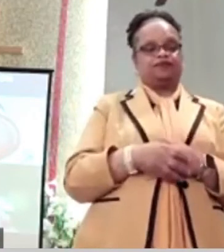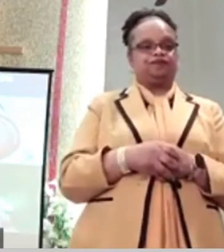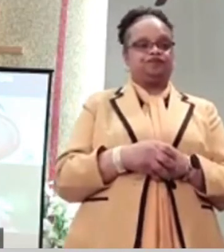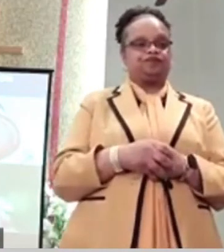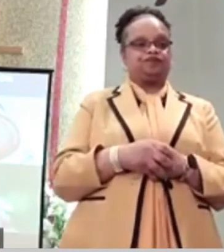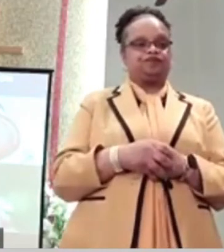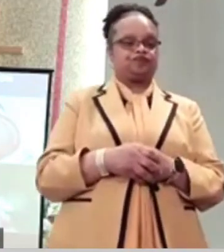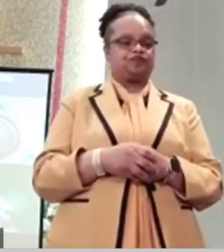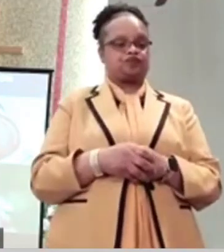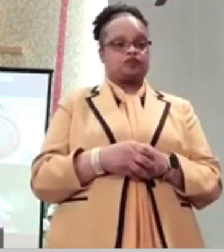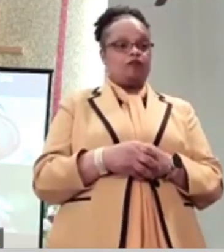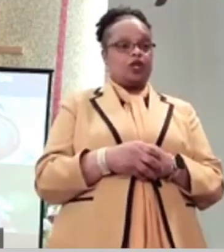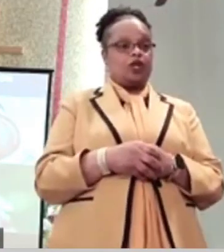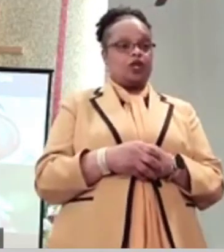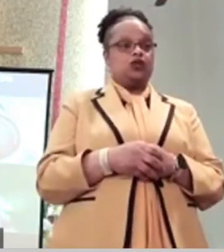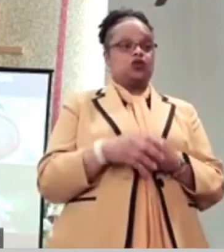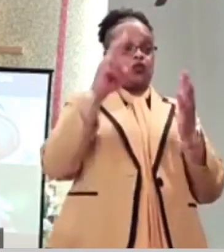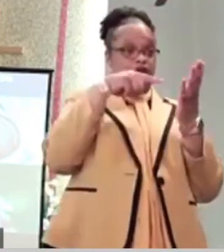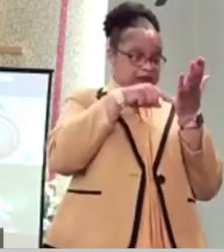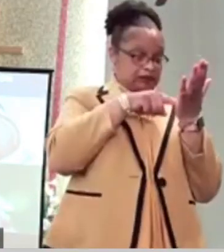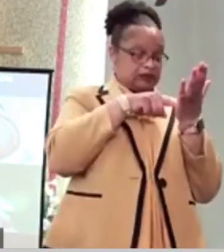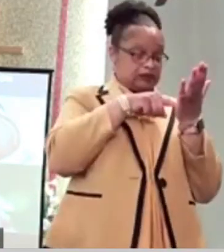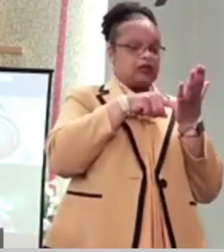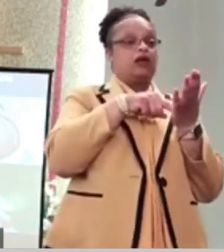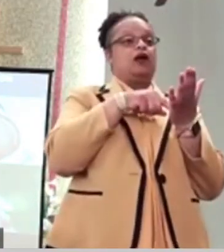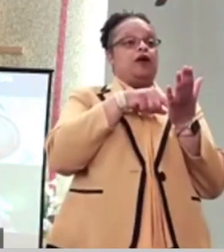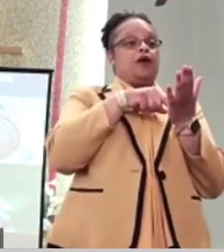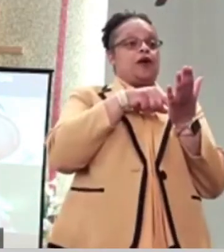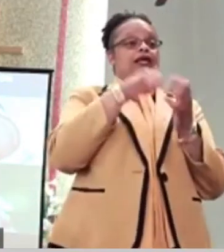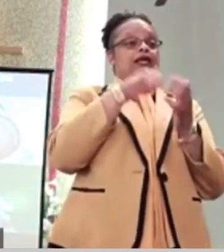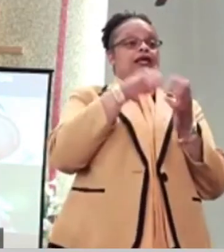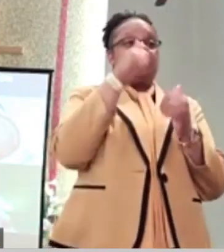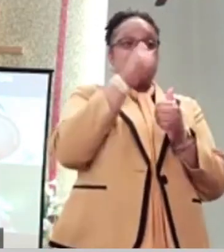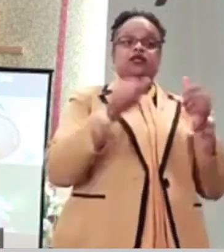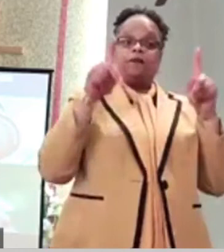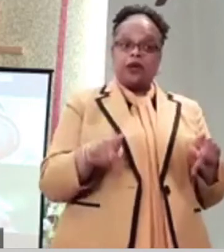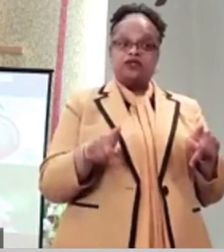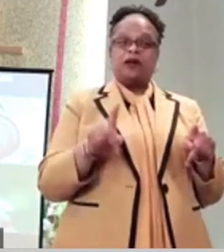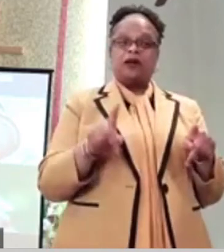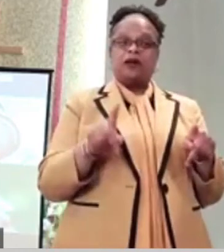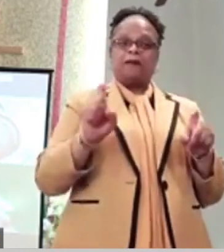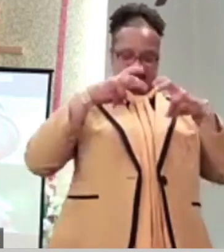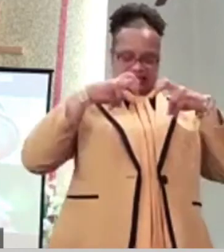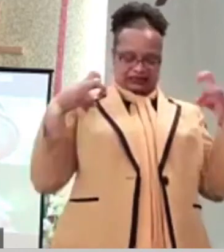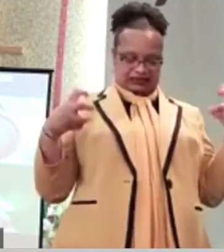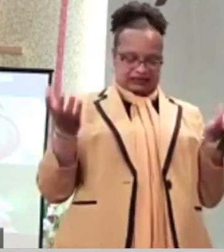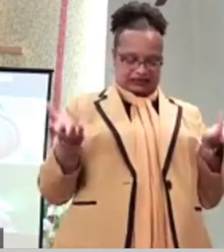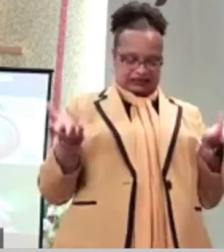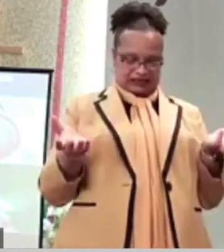represented here. And the scriptures go on to teach briefly that each person should examine